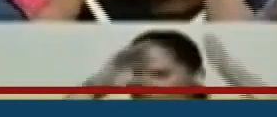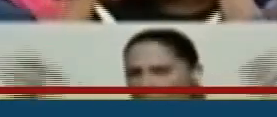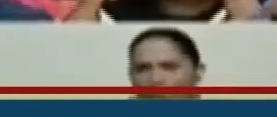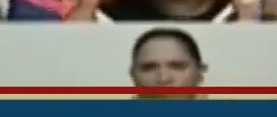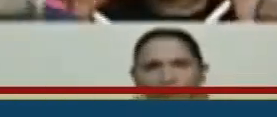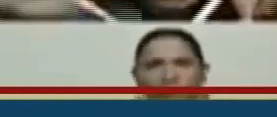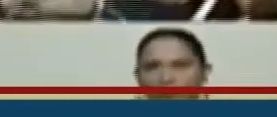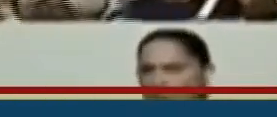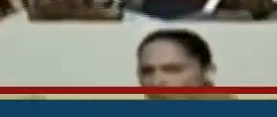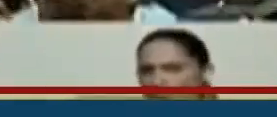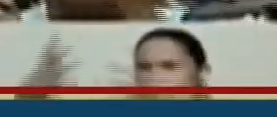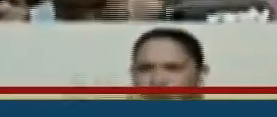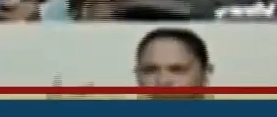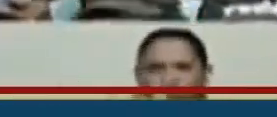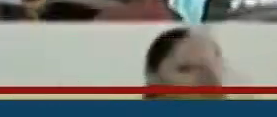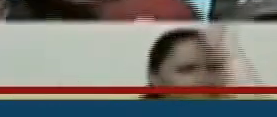United States in Venezuela to